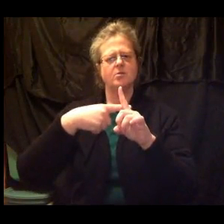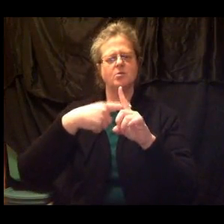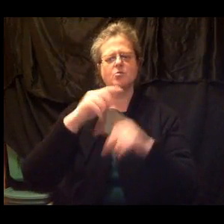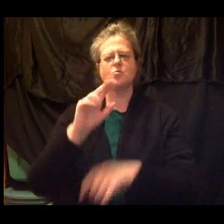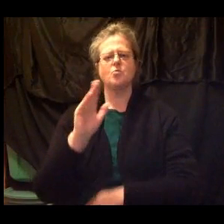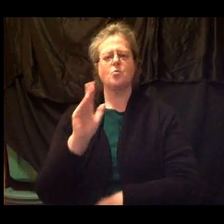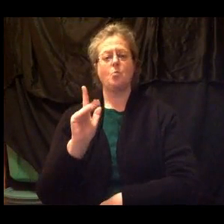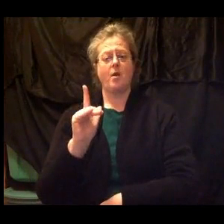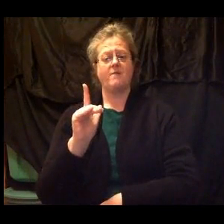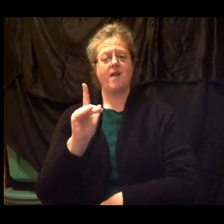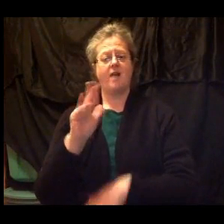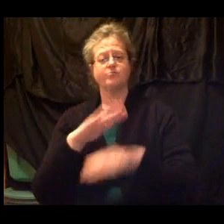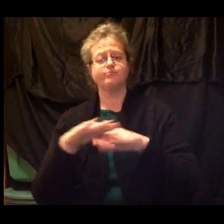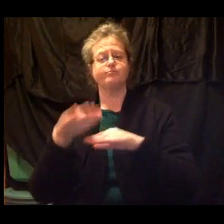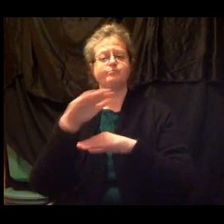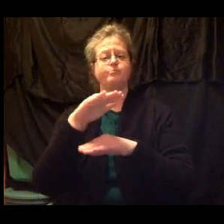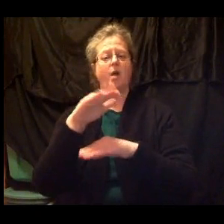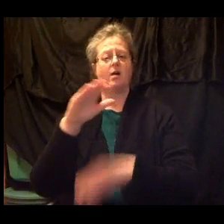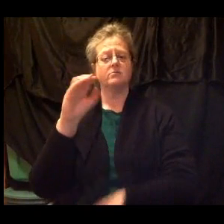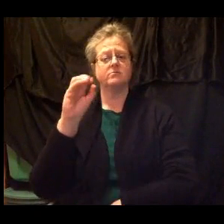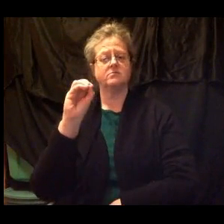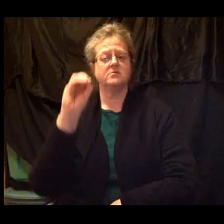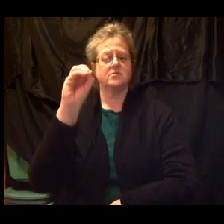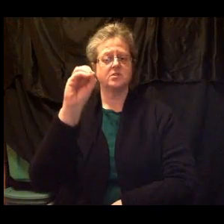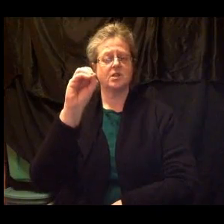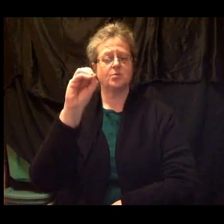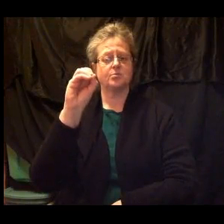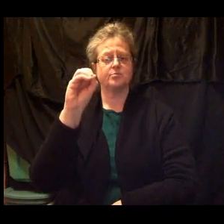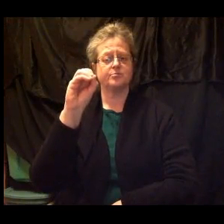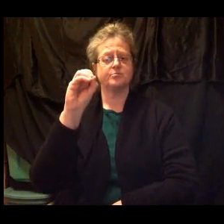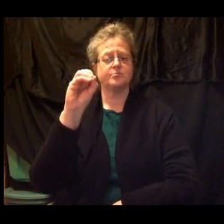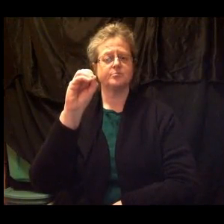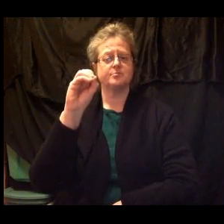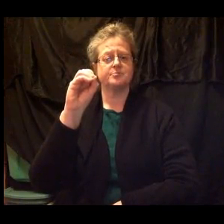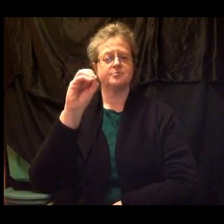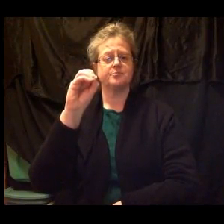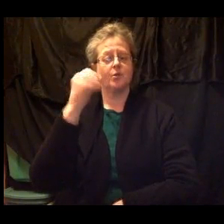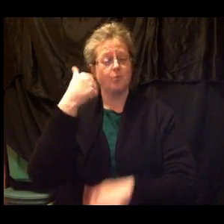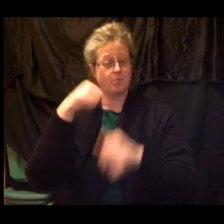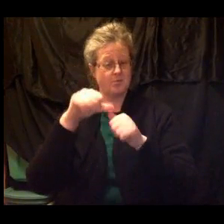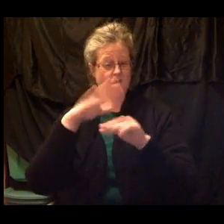What kind of a number? How would I write that number? To emphasize that it's above 0.